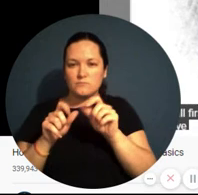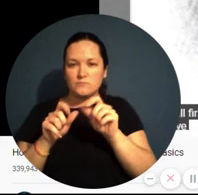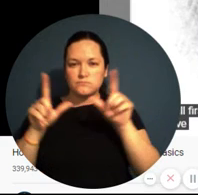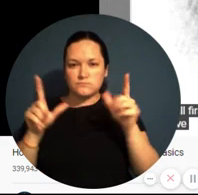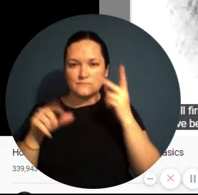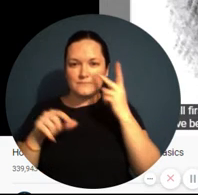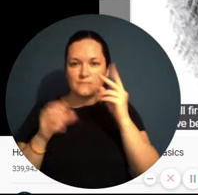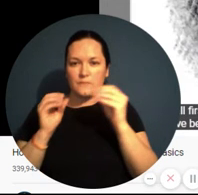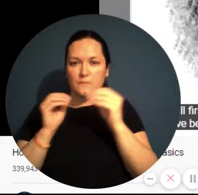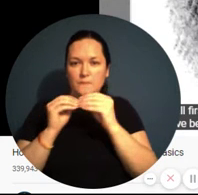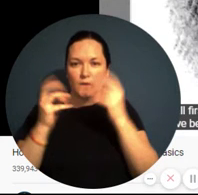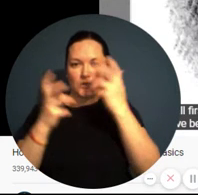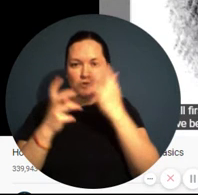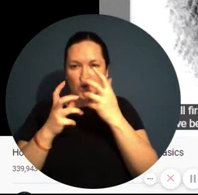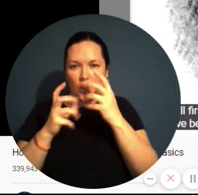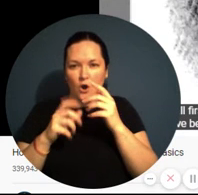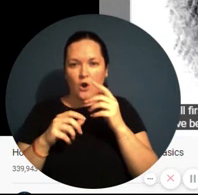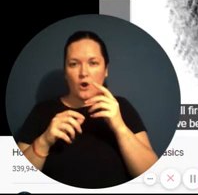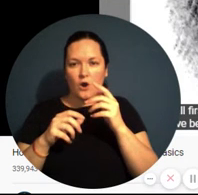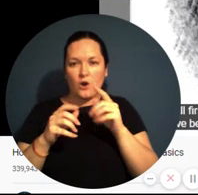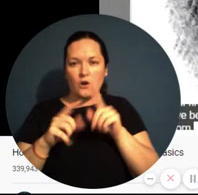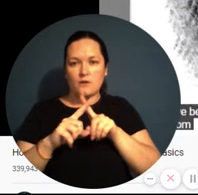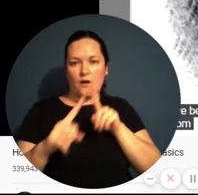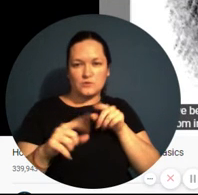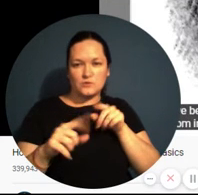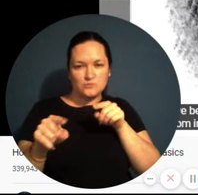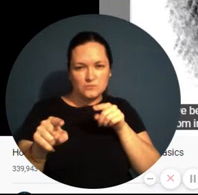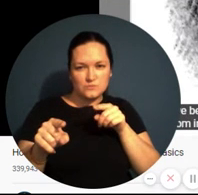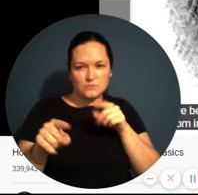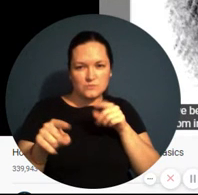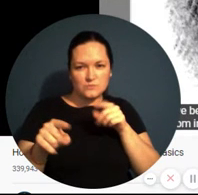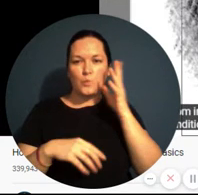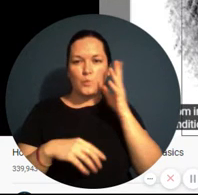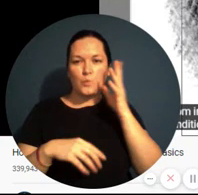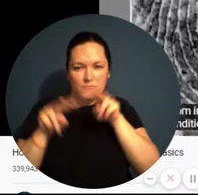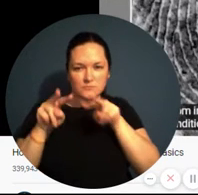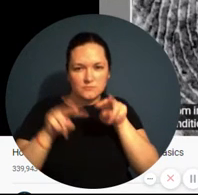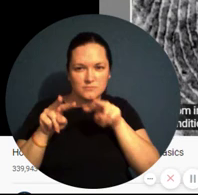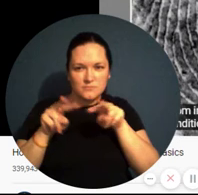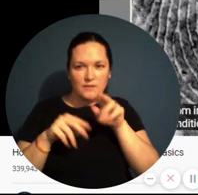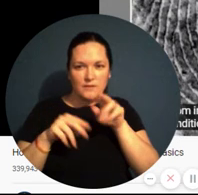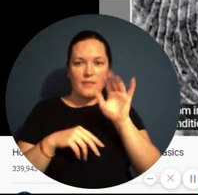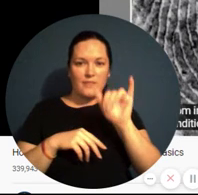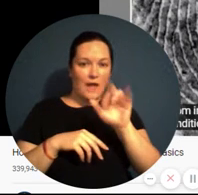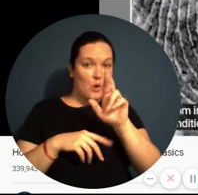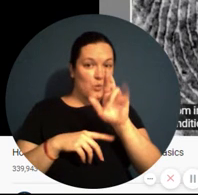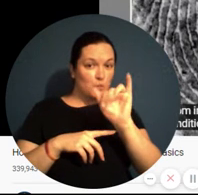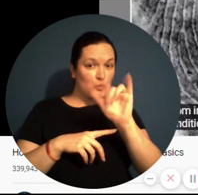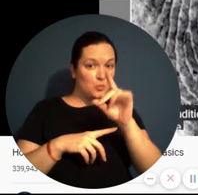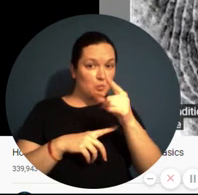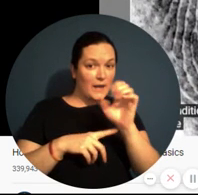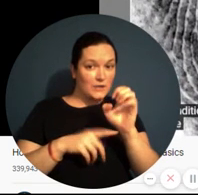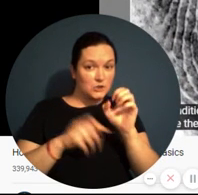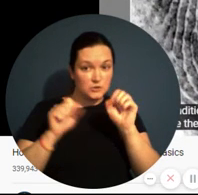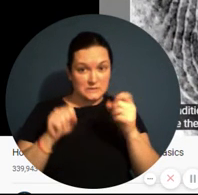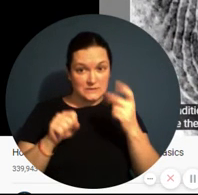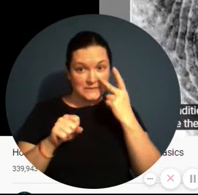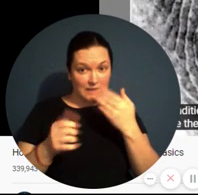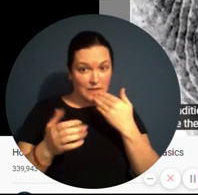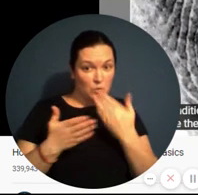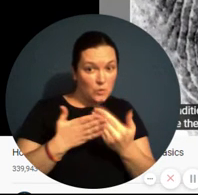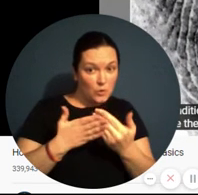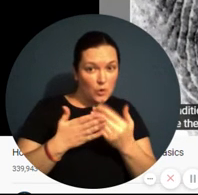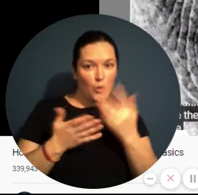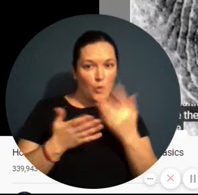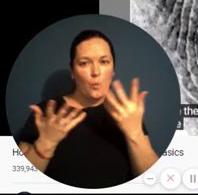better contrast in the image. As I zoom in, we're going to analyze the condition of the ridges, how well we can see them, what points and features